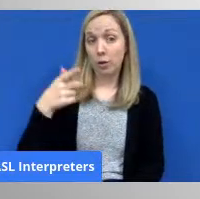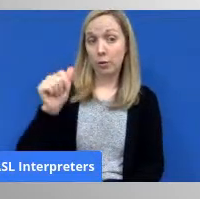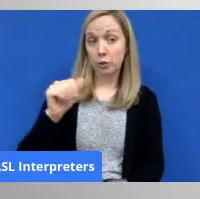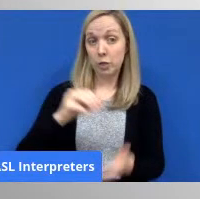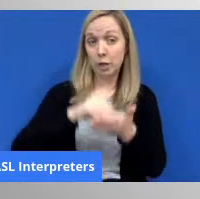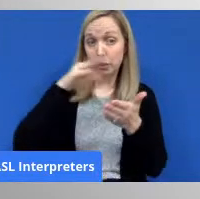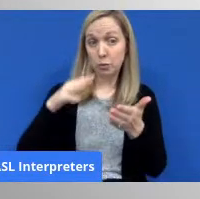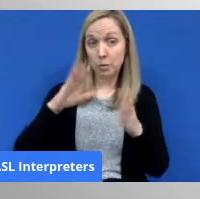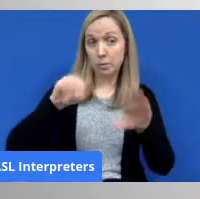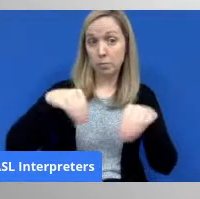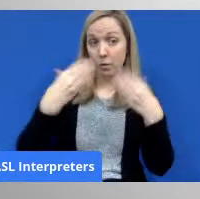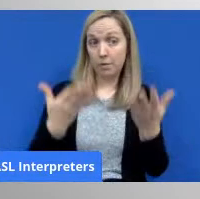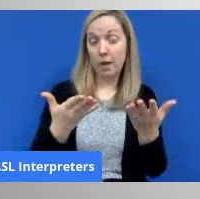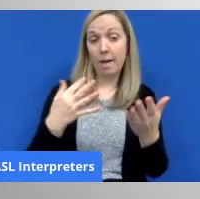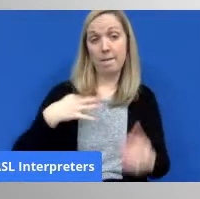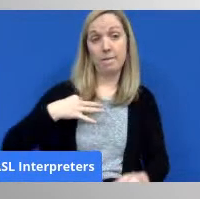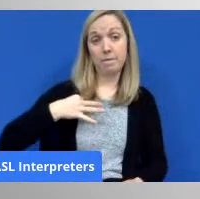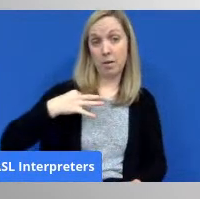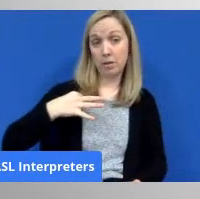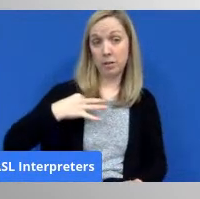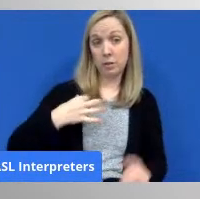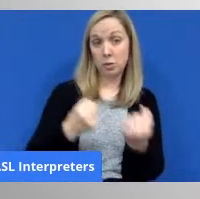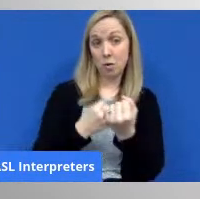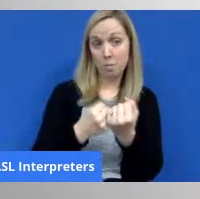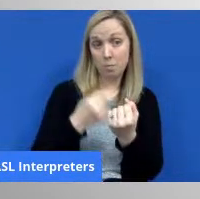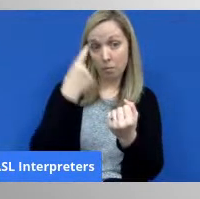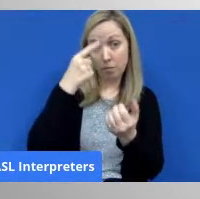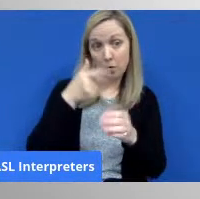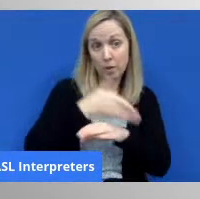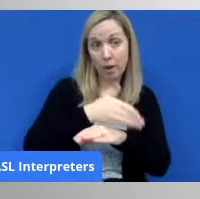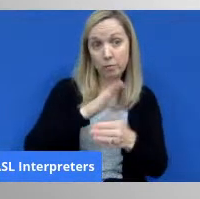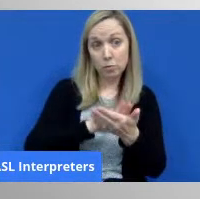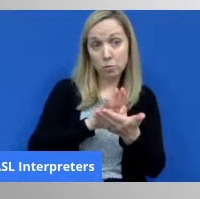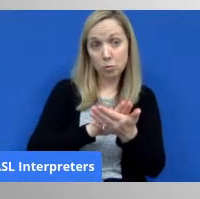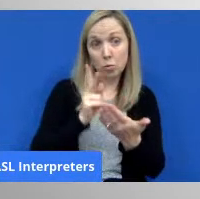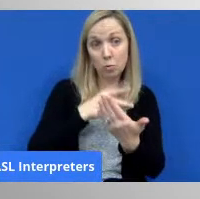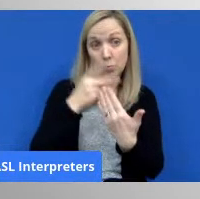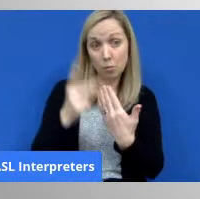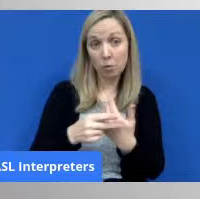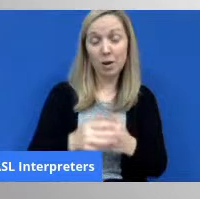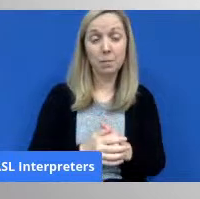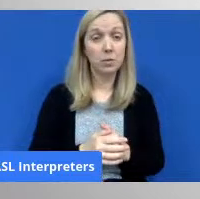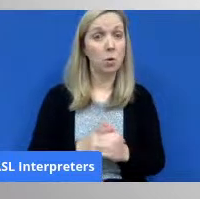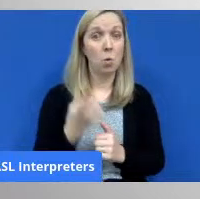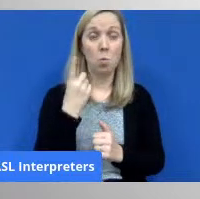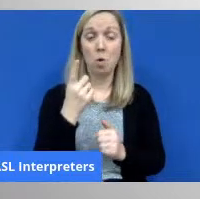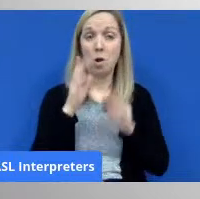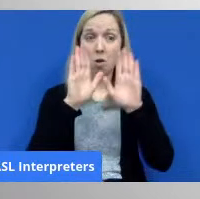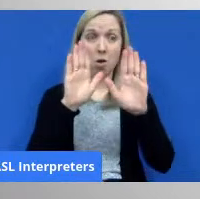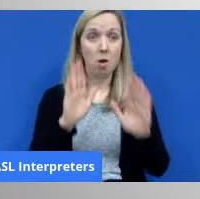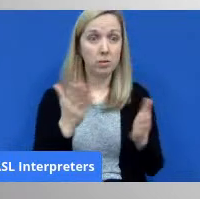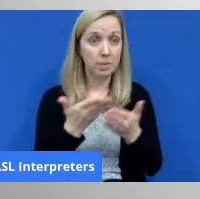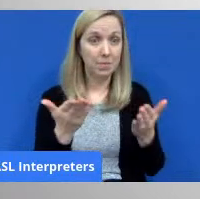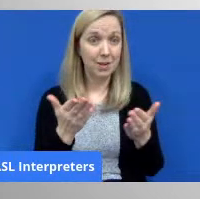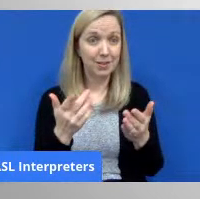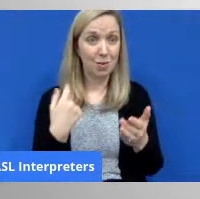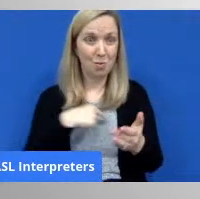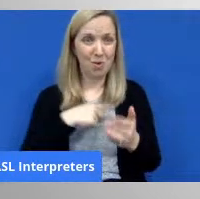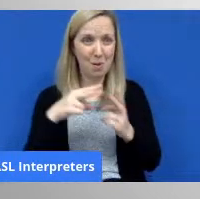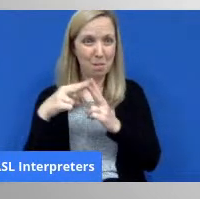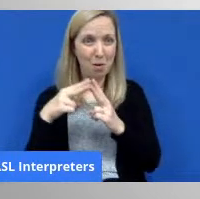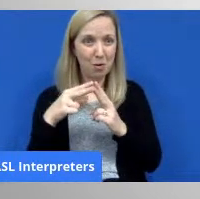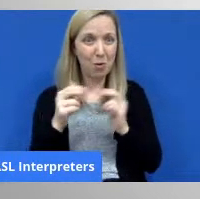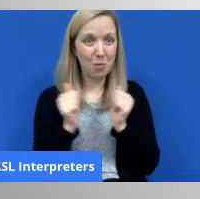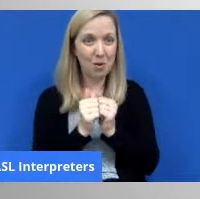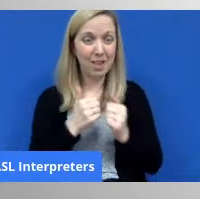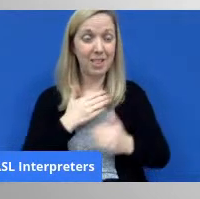for the after school program. And one of the ideal things about working with Leisure Services has been that we can plug into their